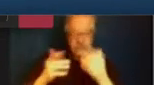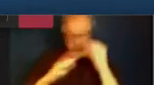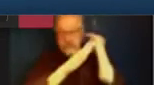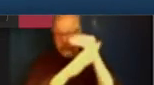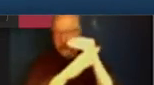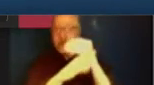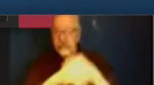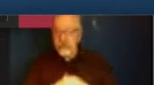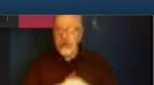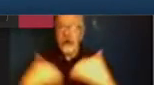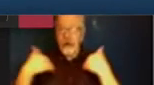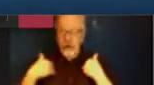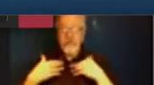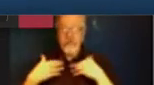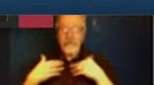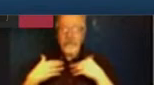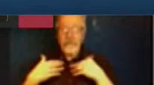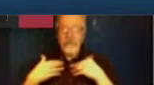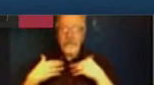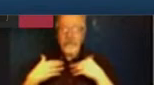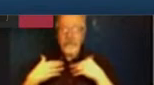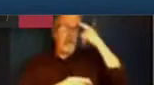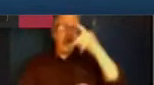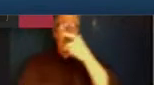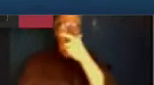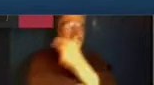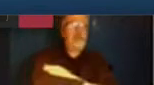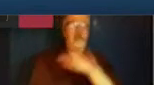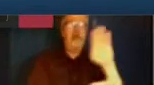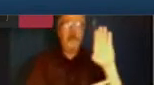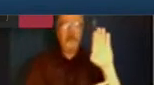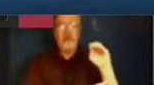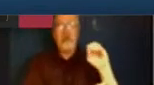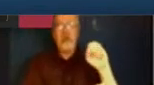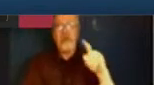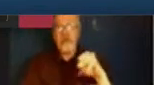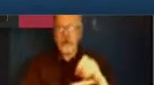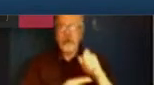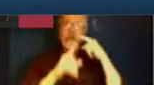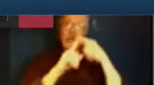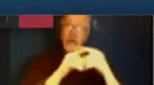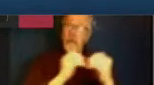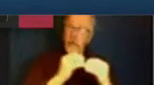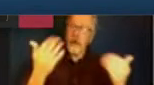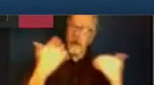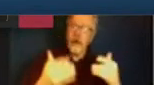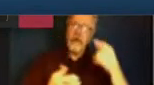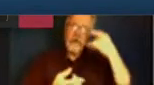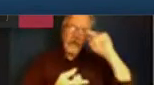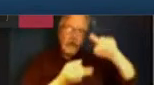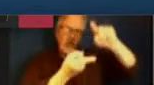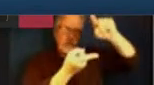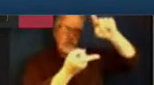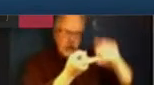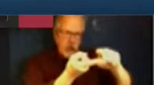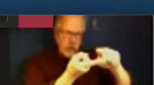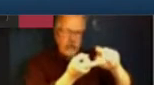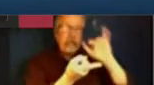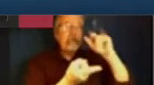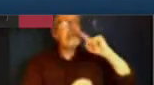available to dramatically reduce the risk of serious illness and